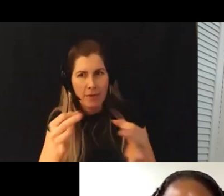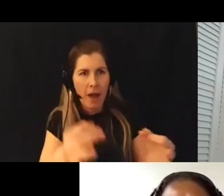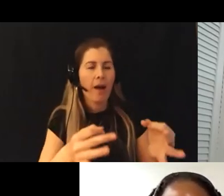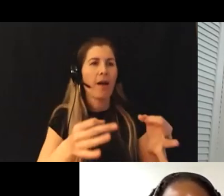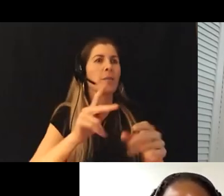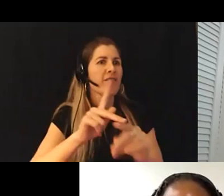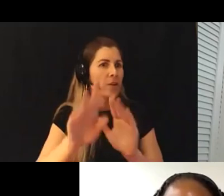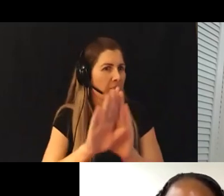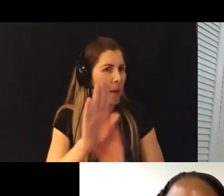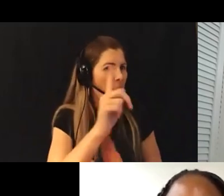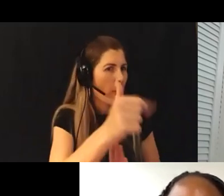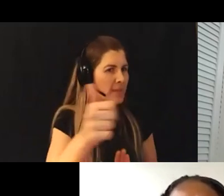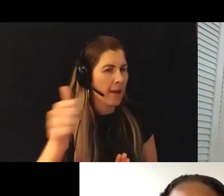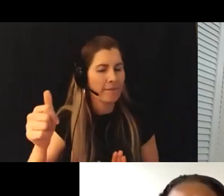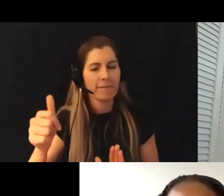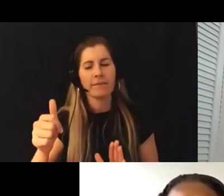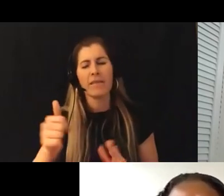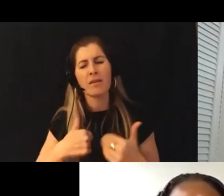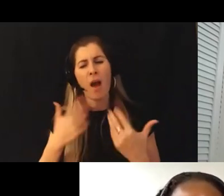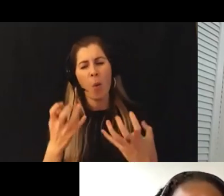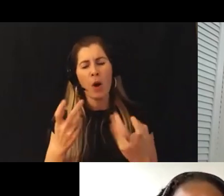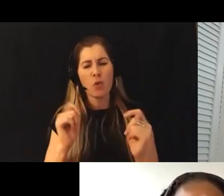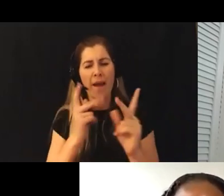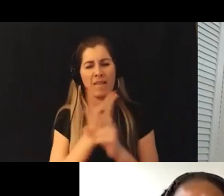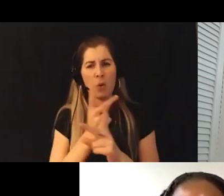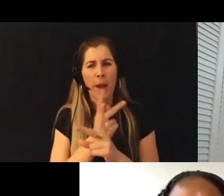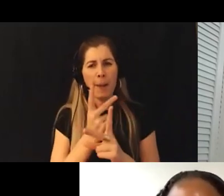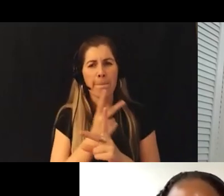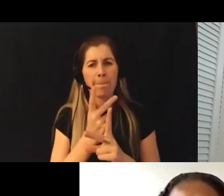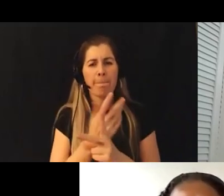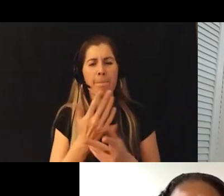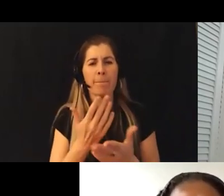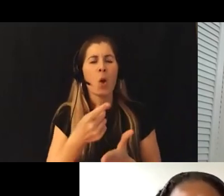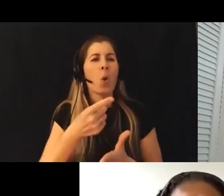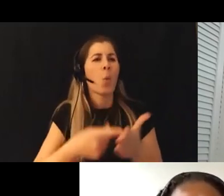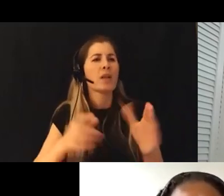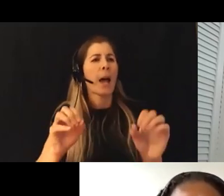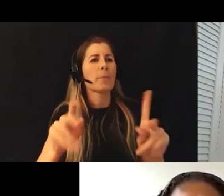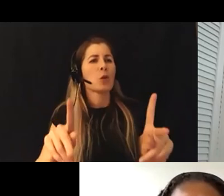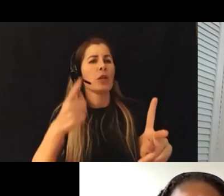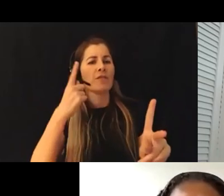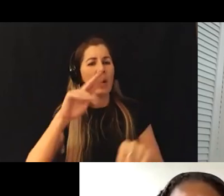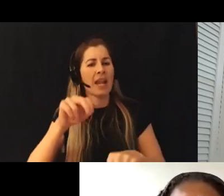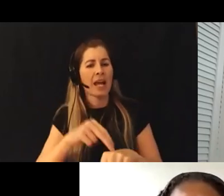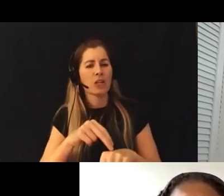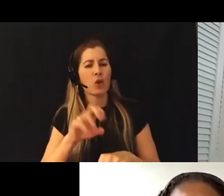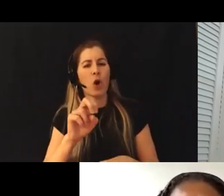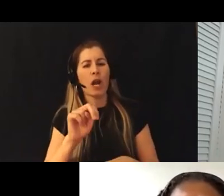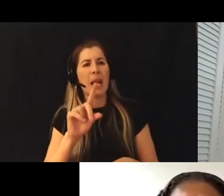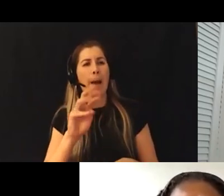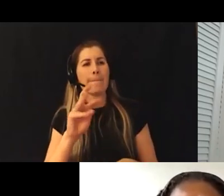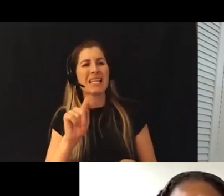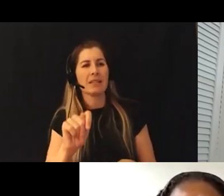like. So I want to figure out the opportunities that exist for the Arts Endowment to now be able to